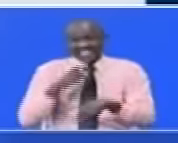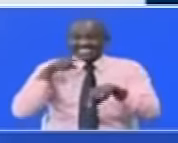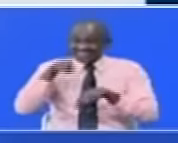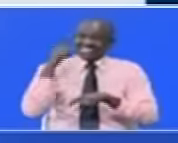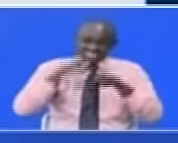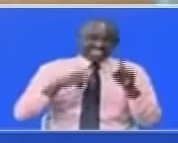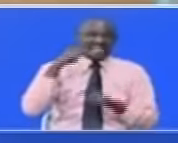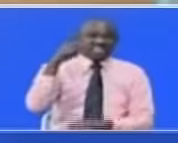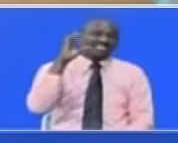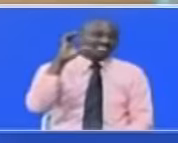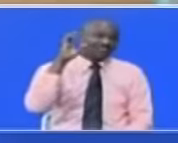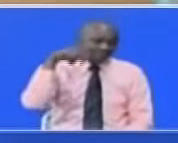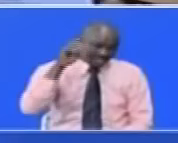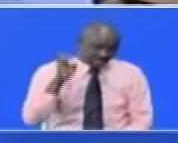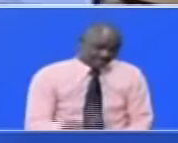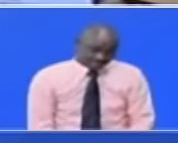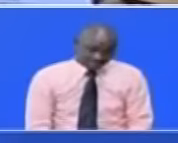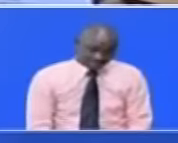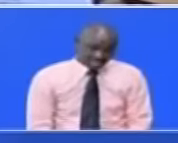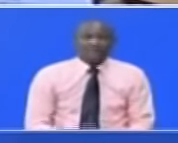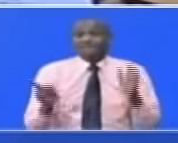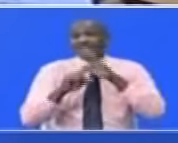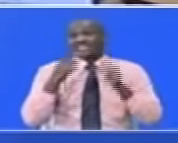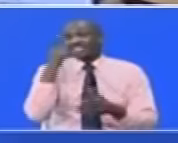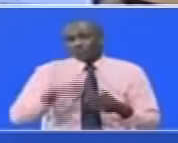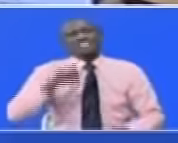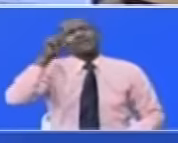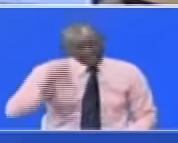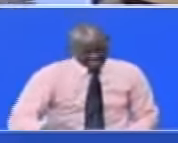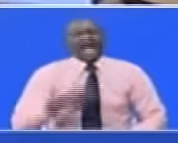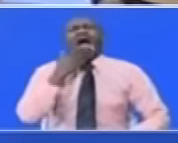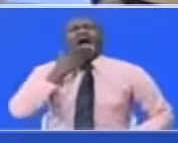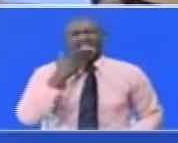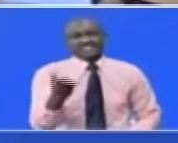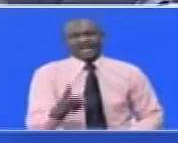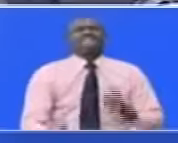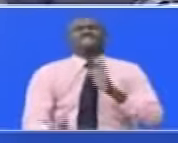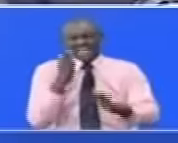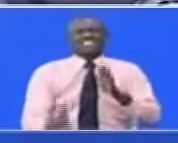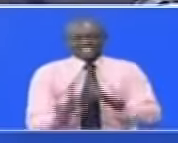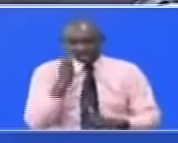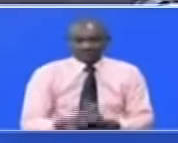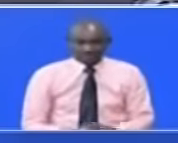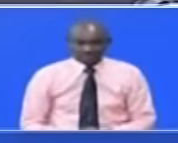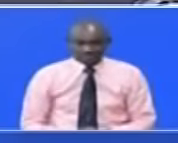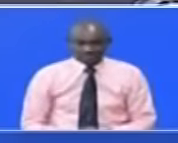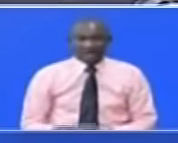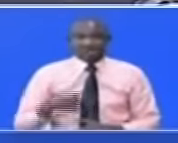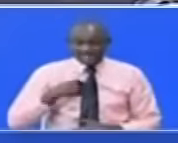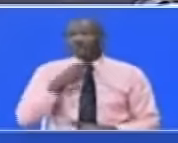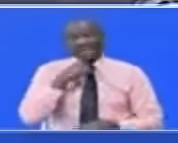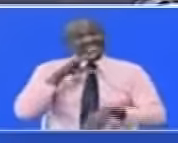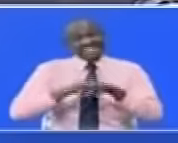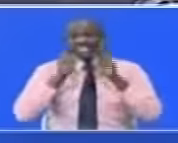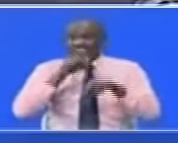year's KCPE exams. And Matiang'i is demanding the answers quick. Disaggregate all these results